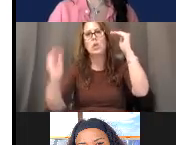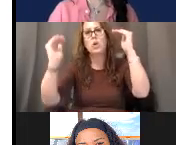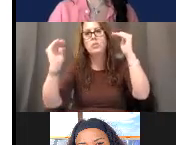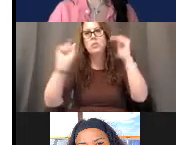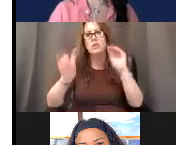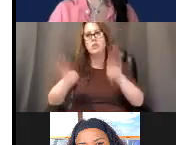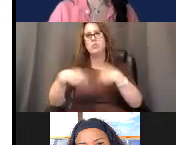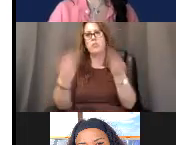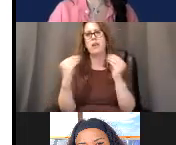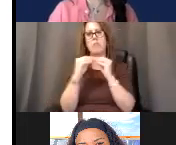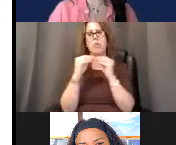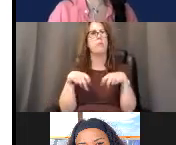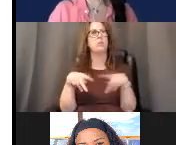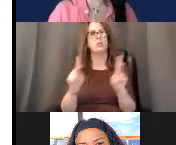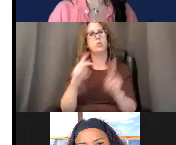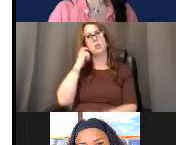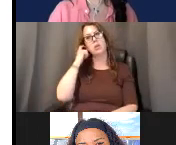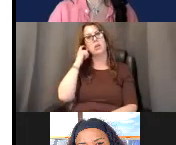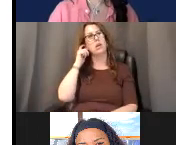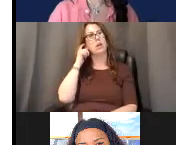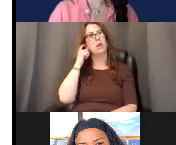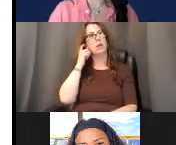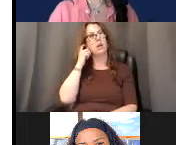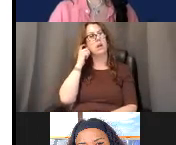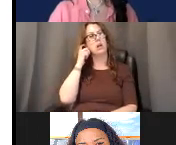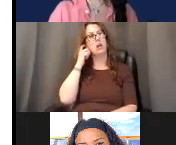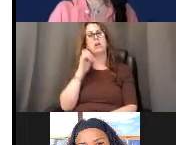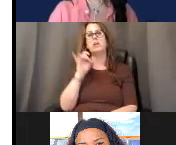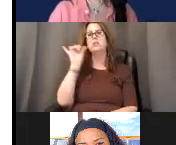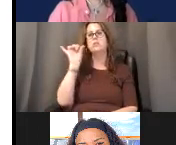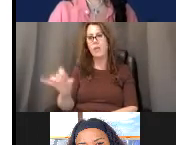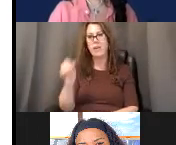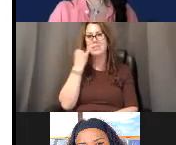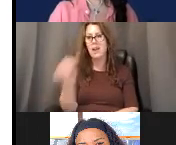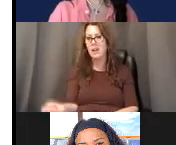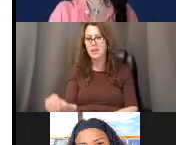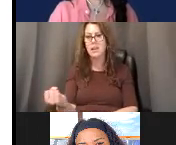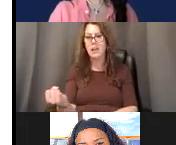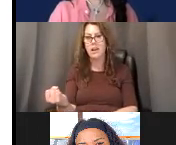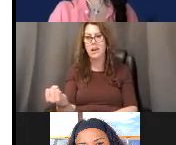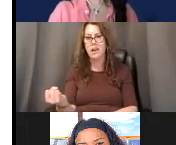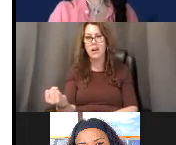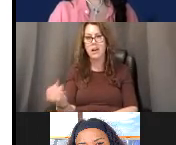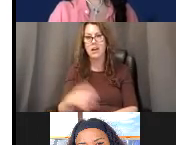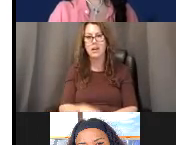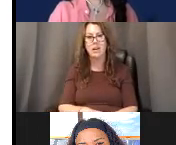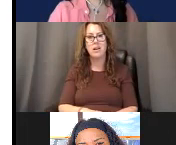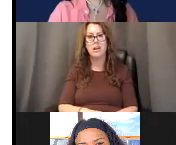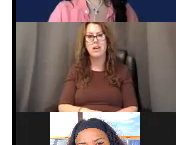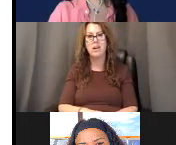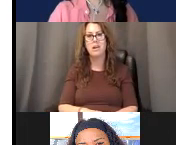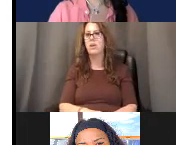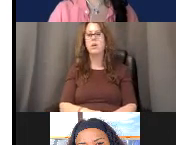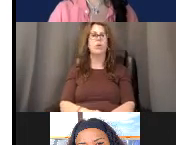so that's the ideal. All of us are never there like every single day because we're not perfect. It's